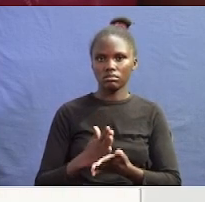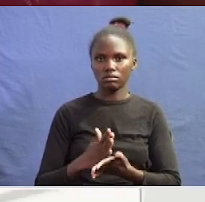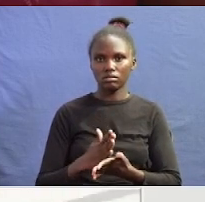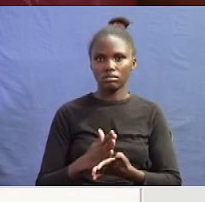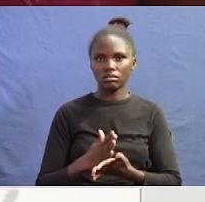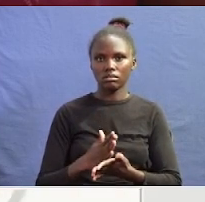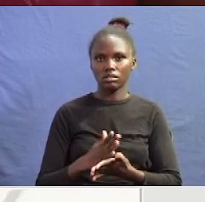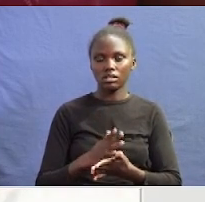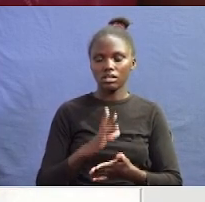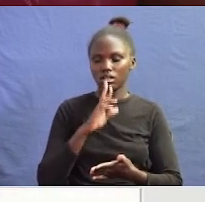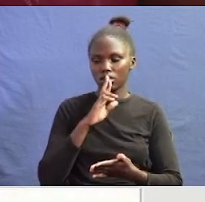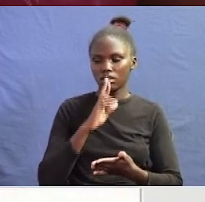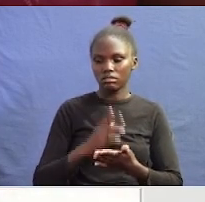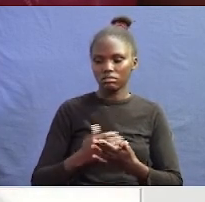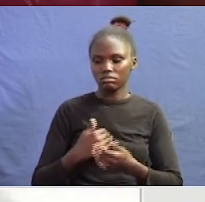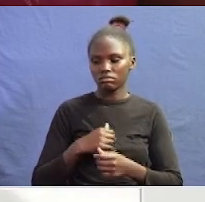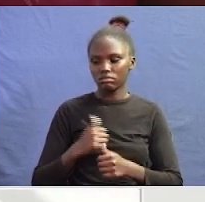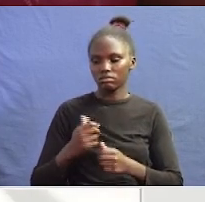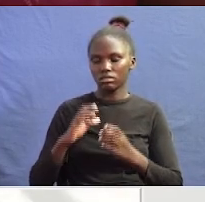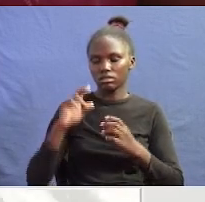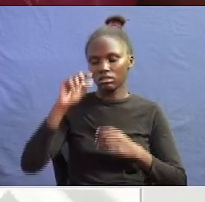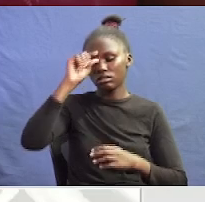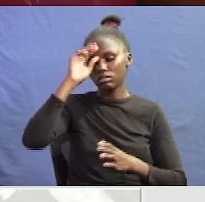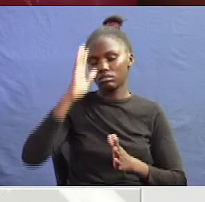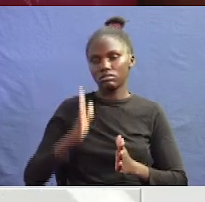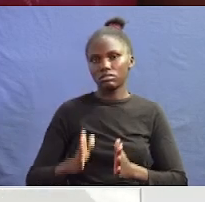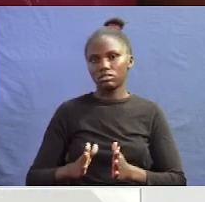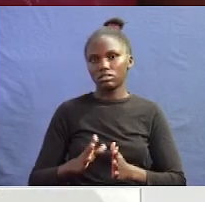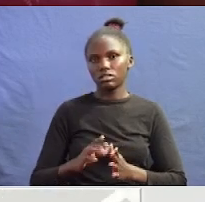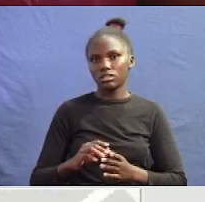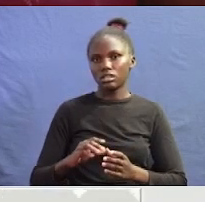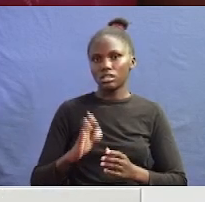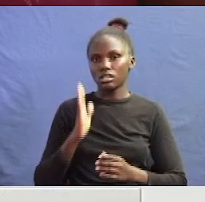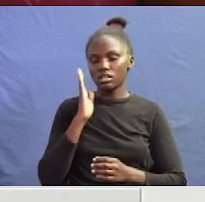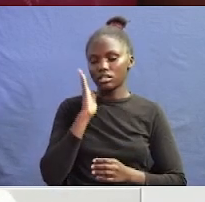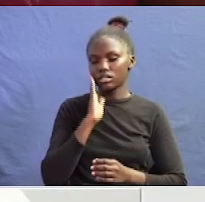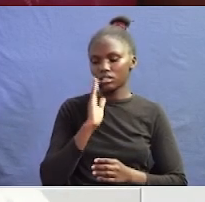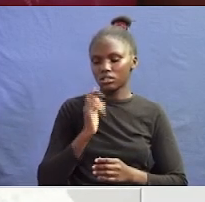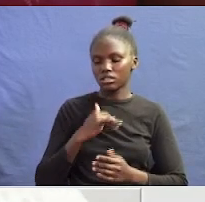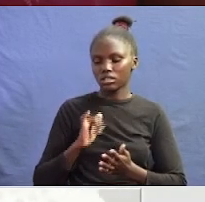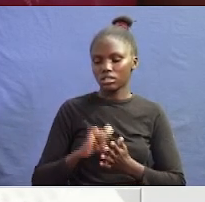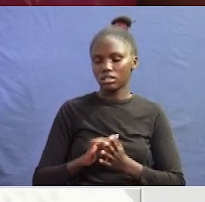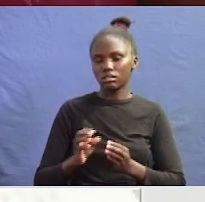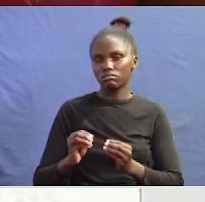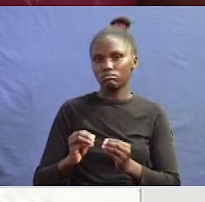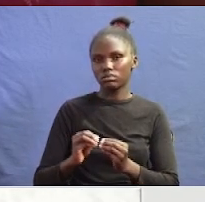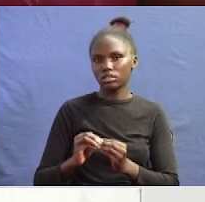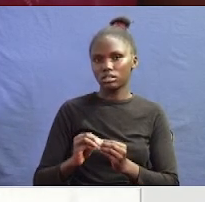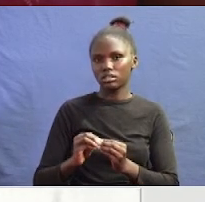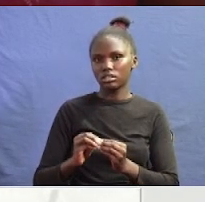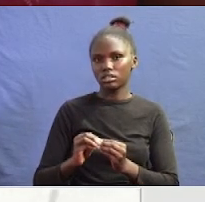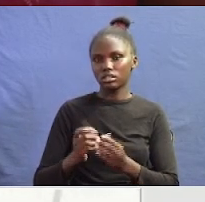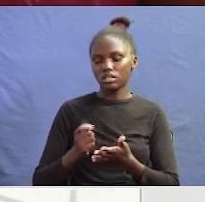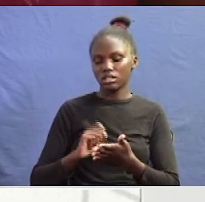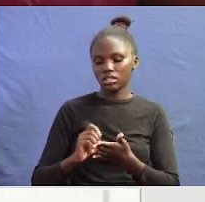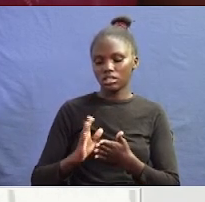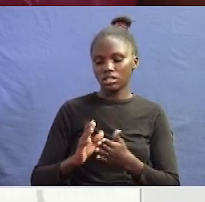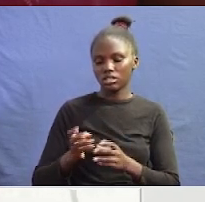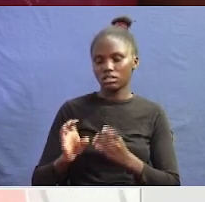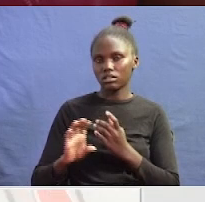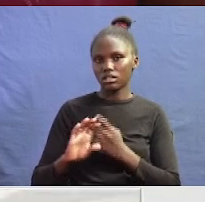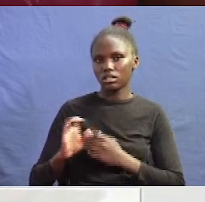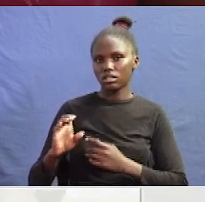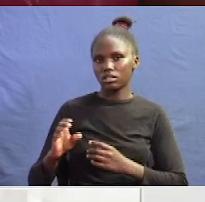The response from the governor also has a gentleman insisting that he's a clerk for the county